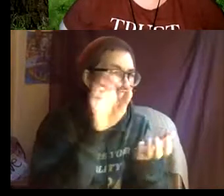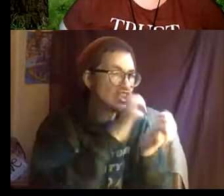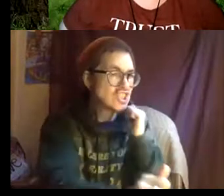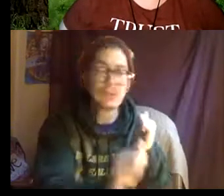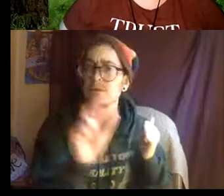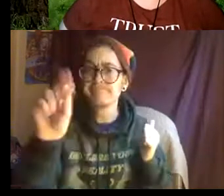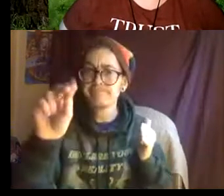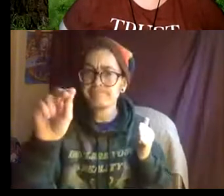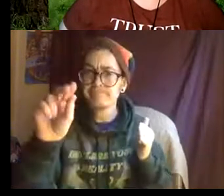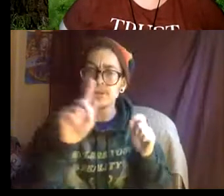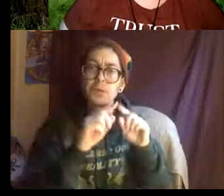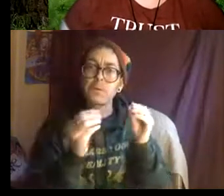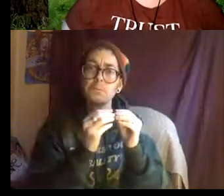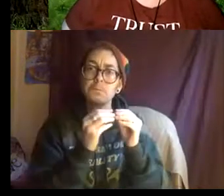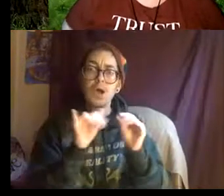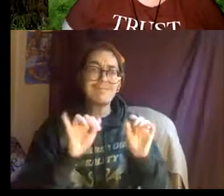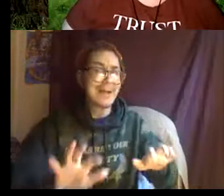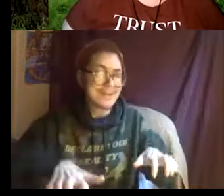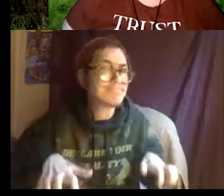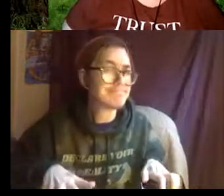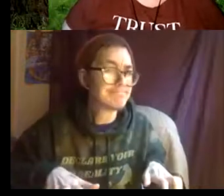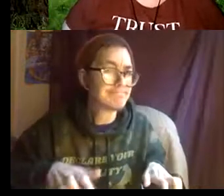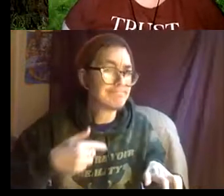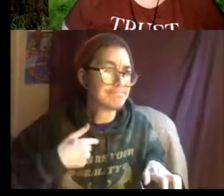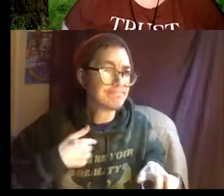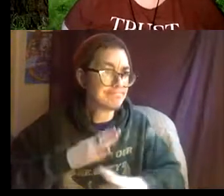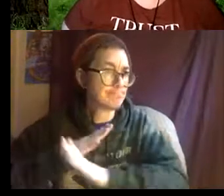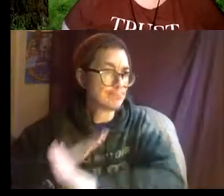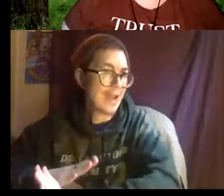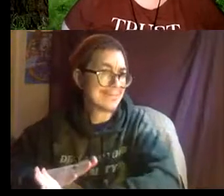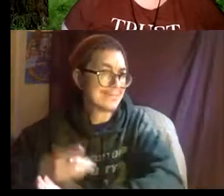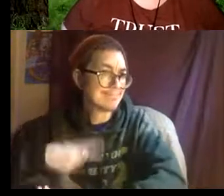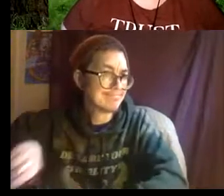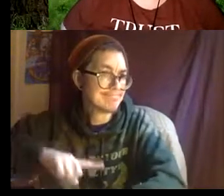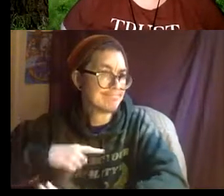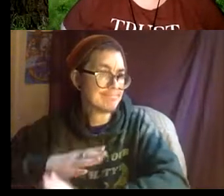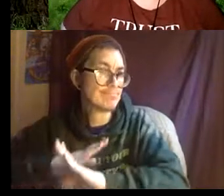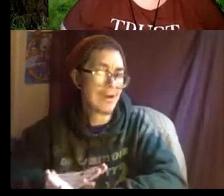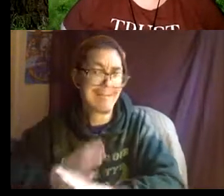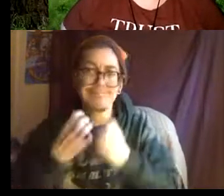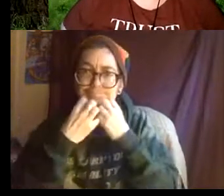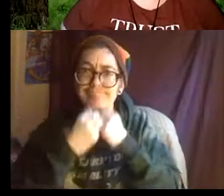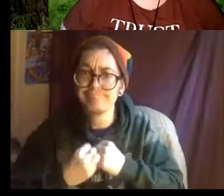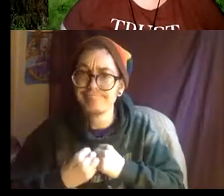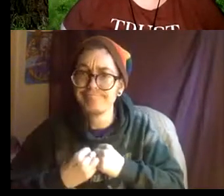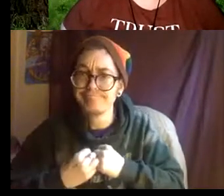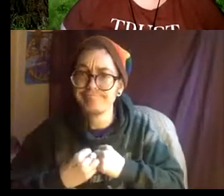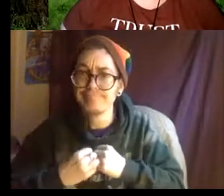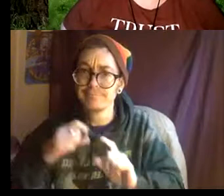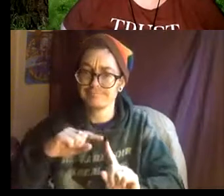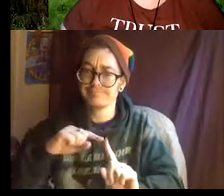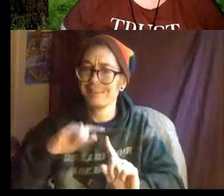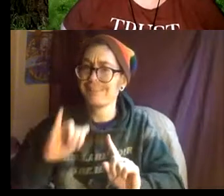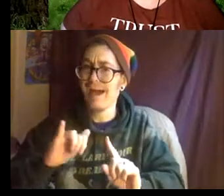when not to bare her teeth, but more when to just posture and be in a protective mode,